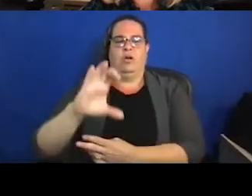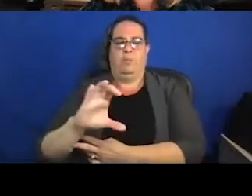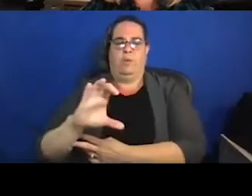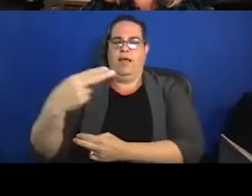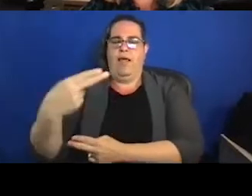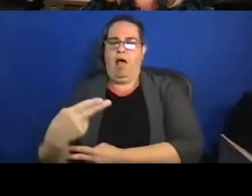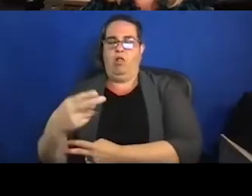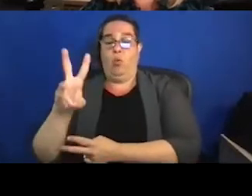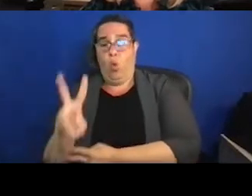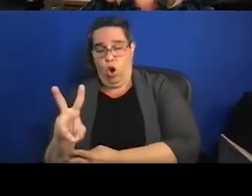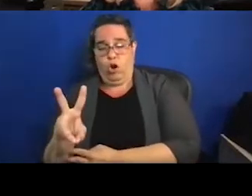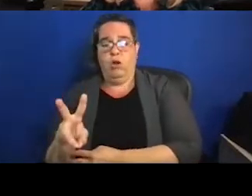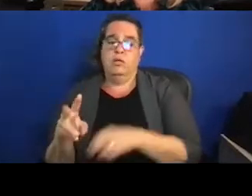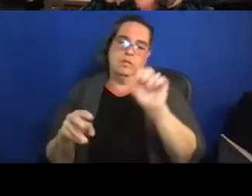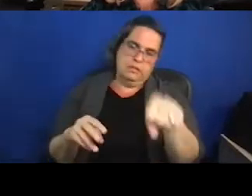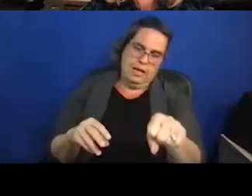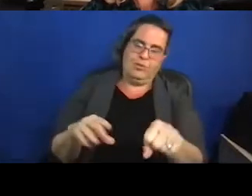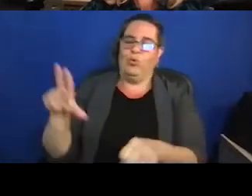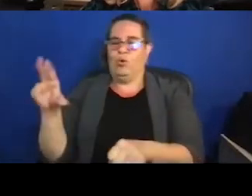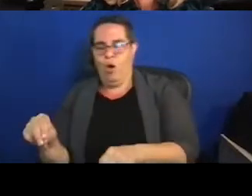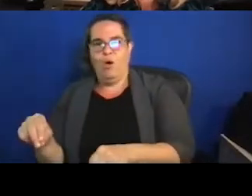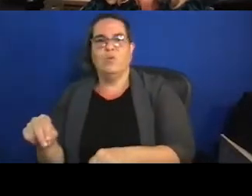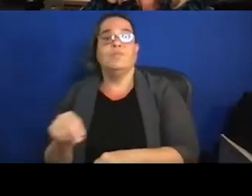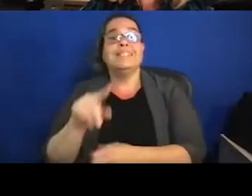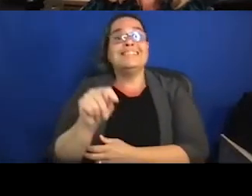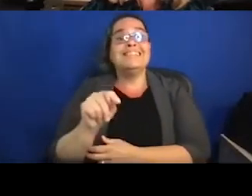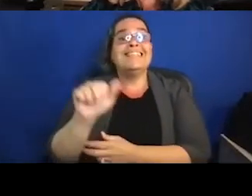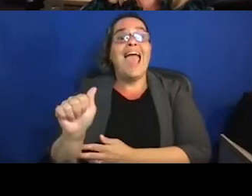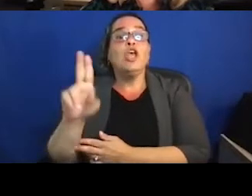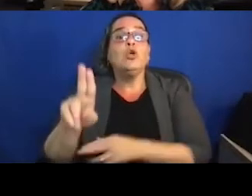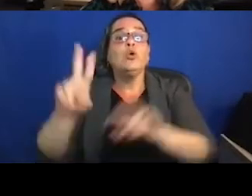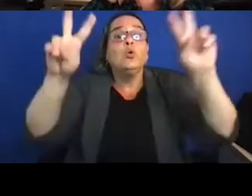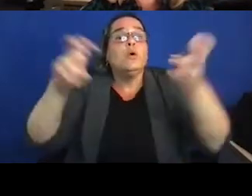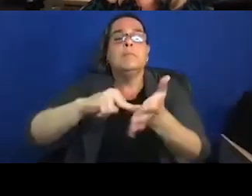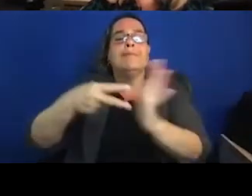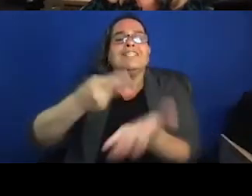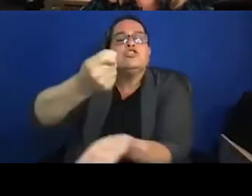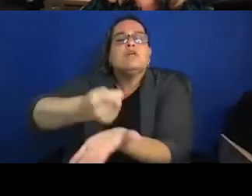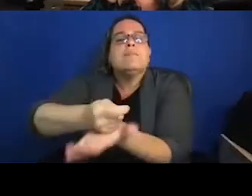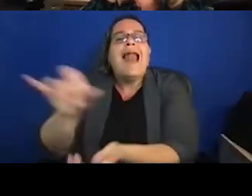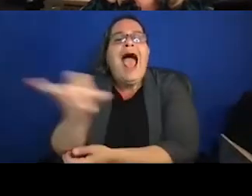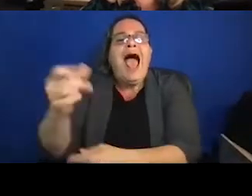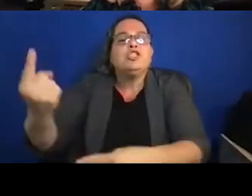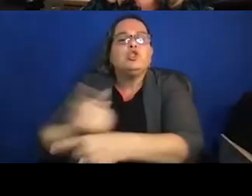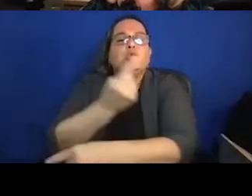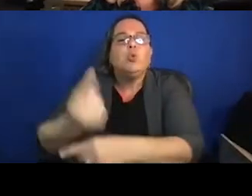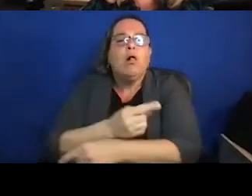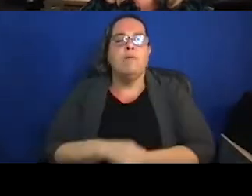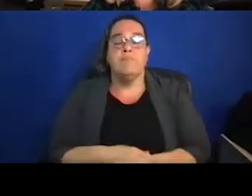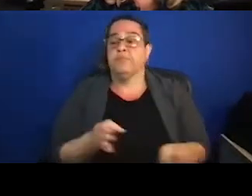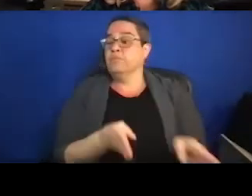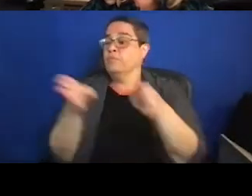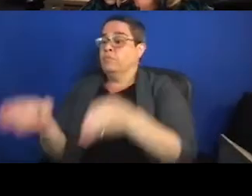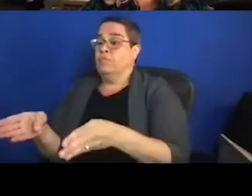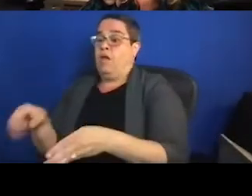provide education to those physicians. We assigned those participants to get a community